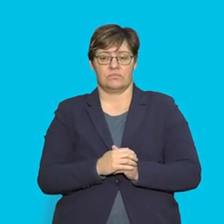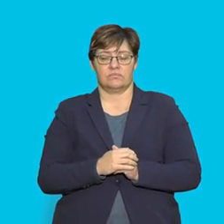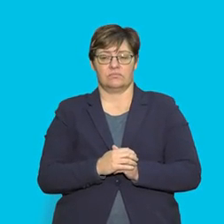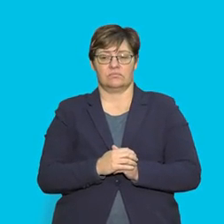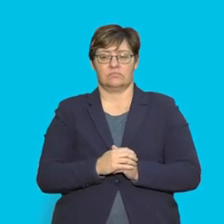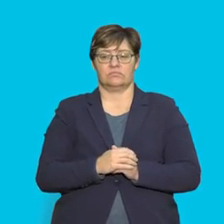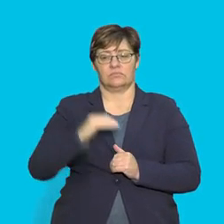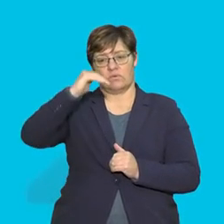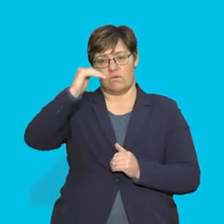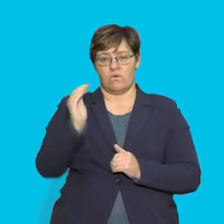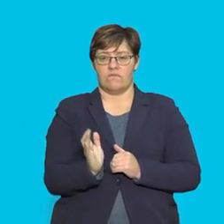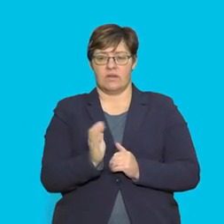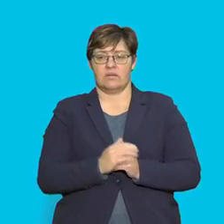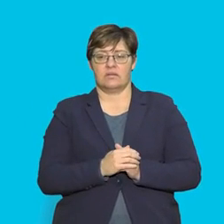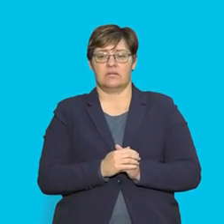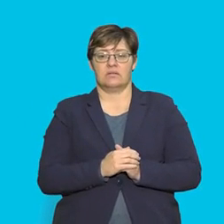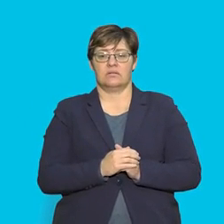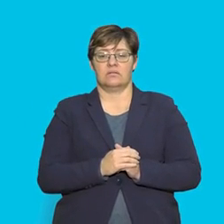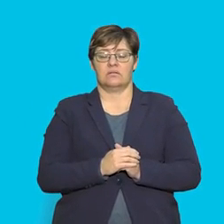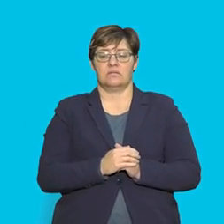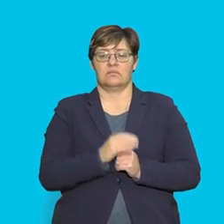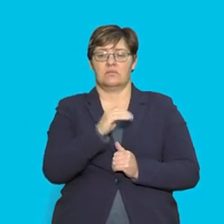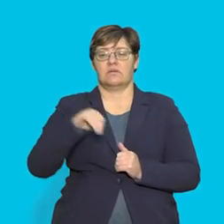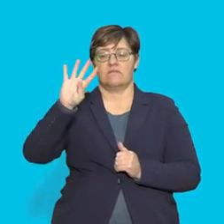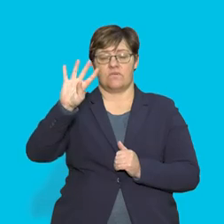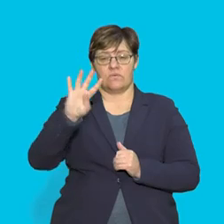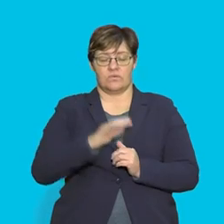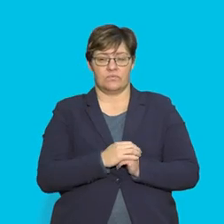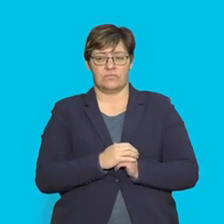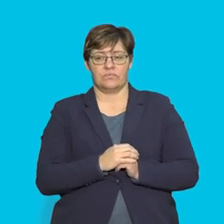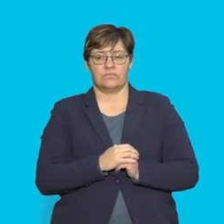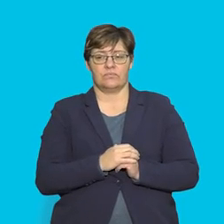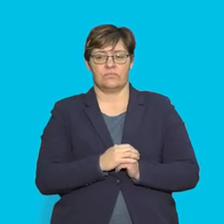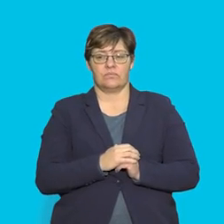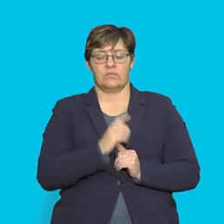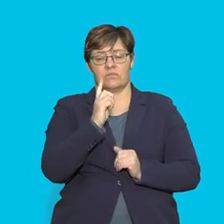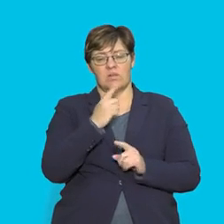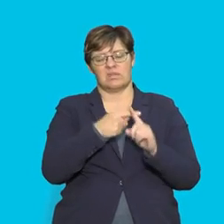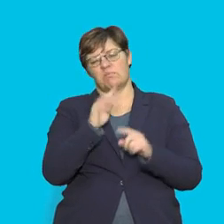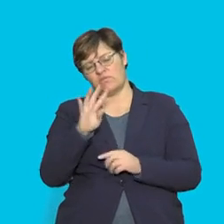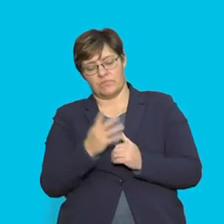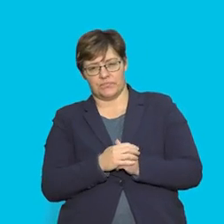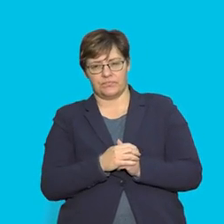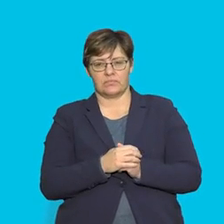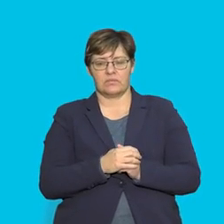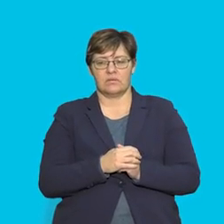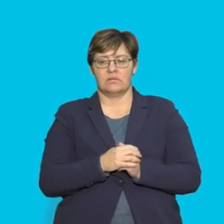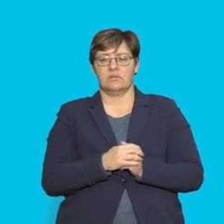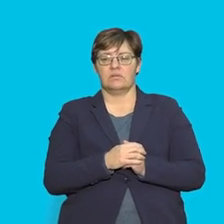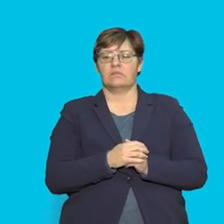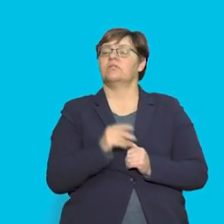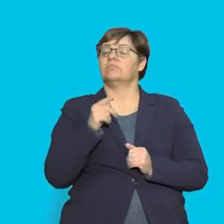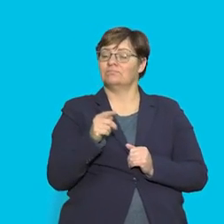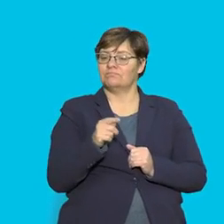0.088 divided by 4. And all of this will be raised to the exponent of 1 multiplied by